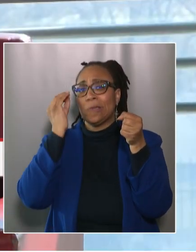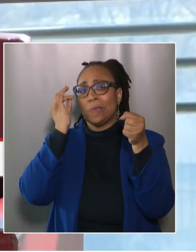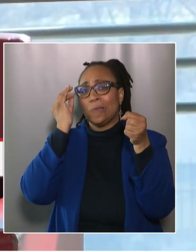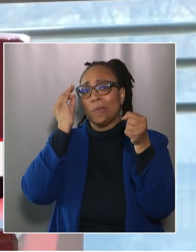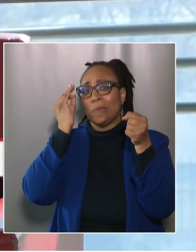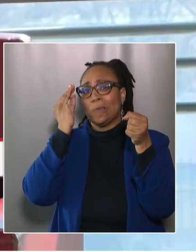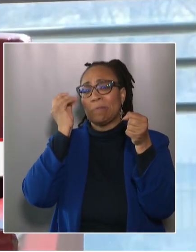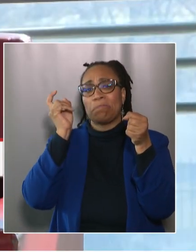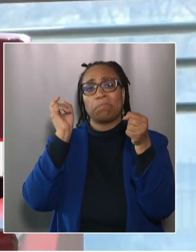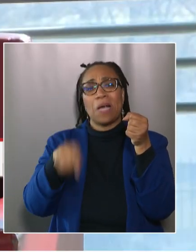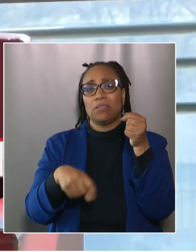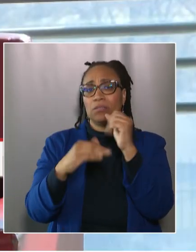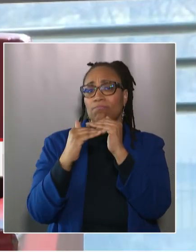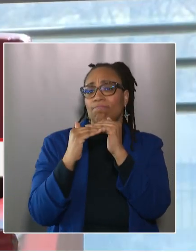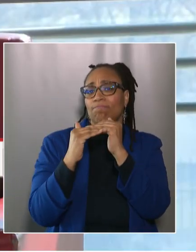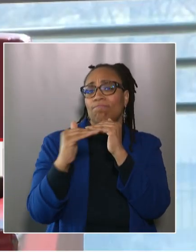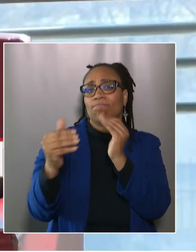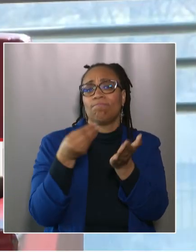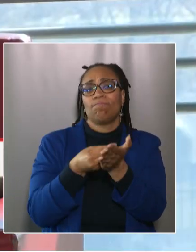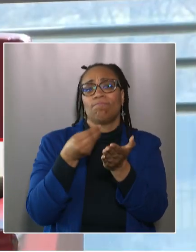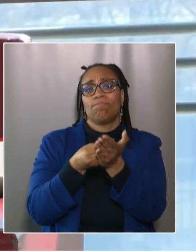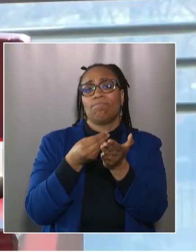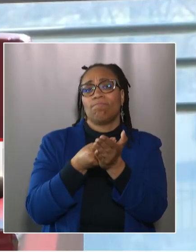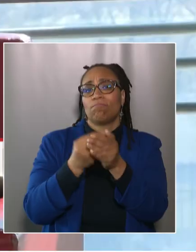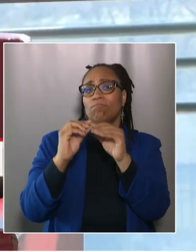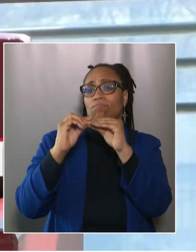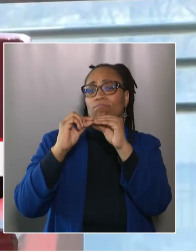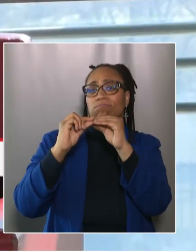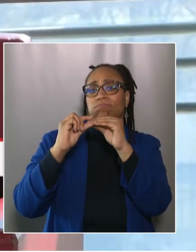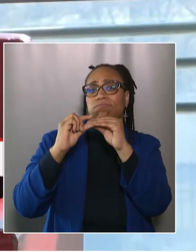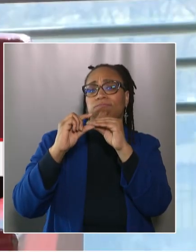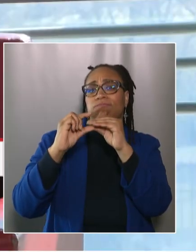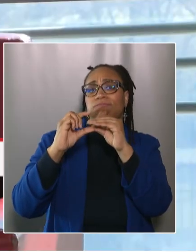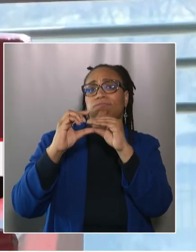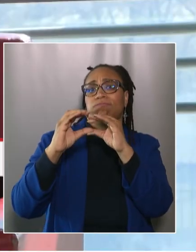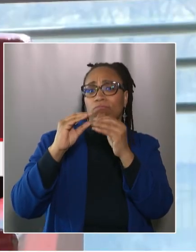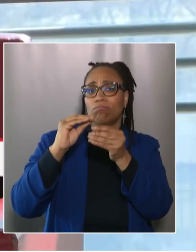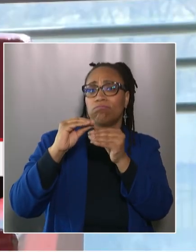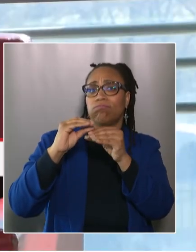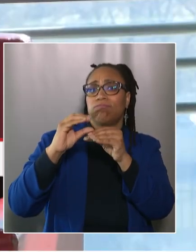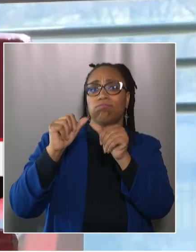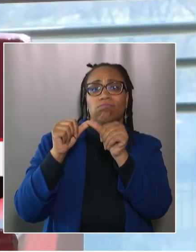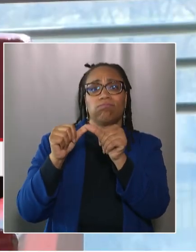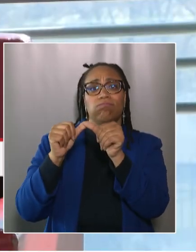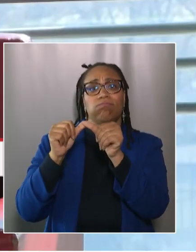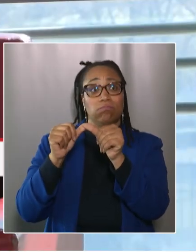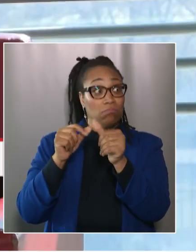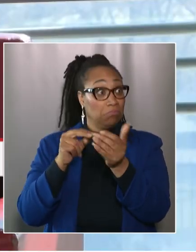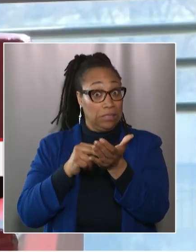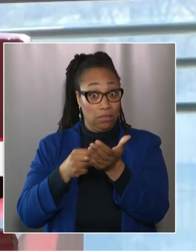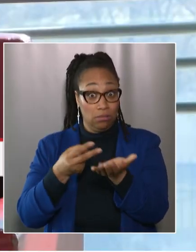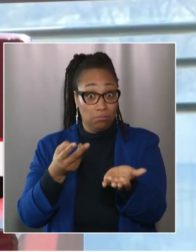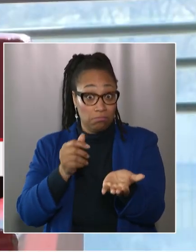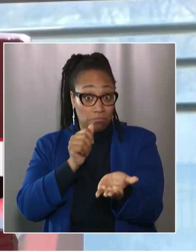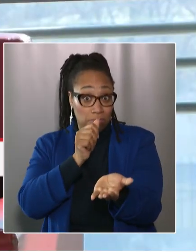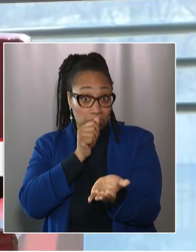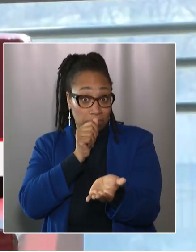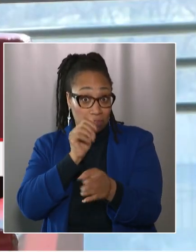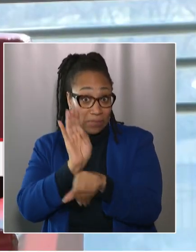was consistent, the private sector would kick in and do its part. So private